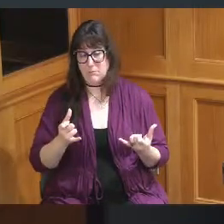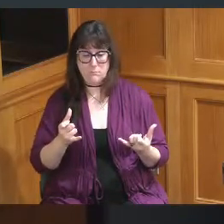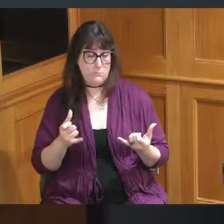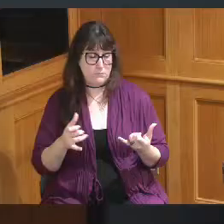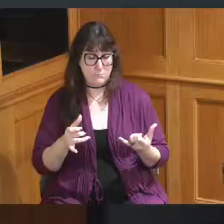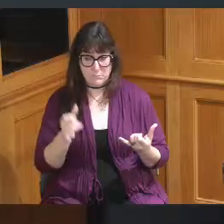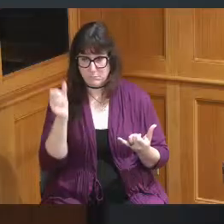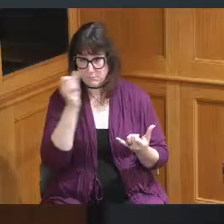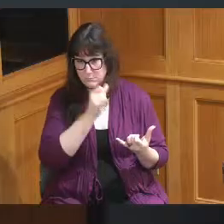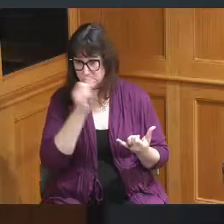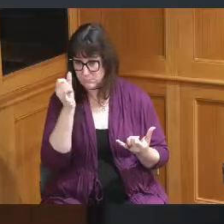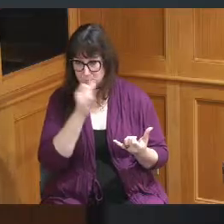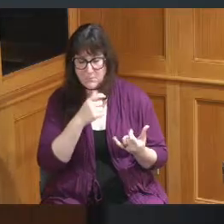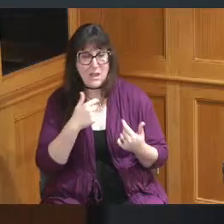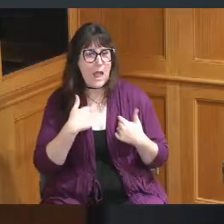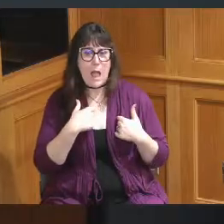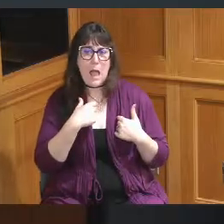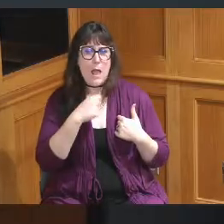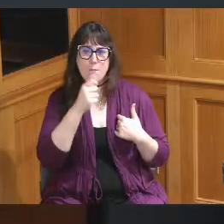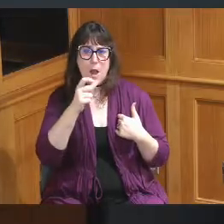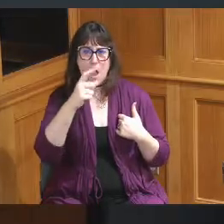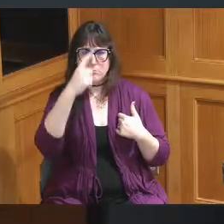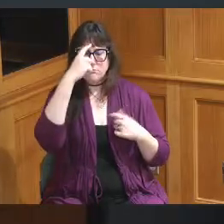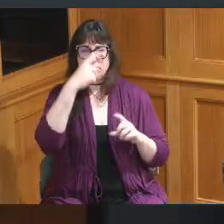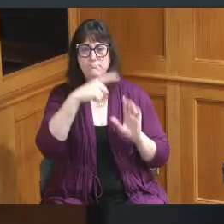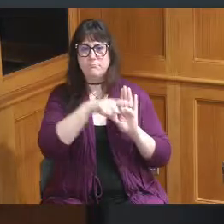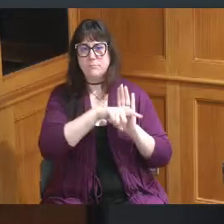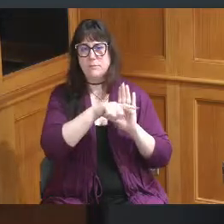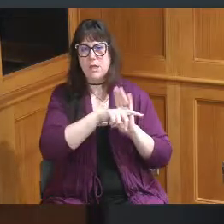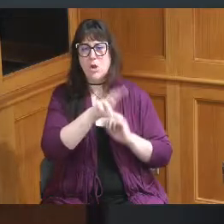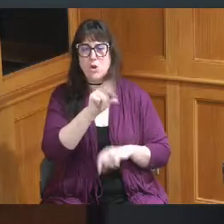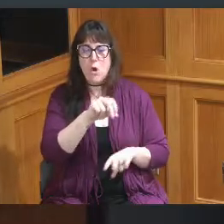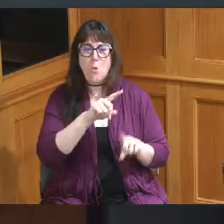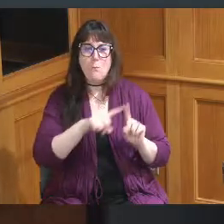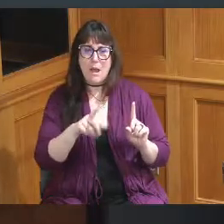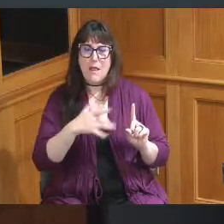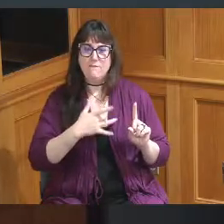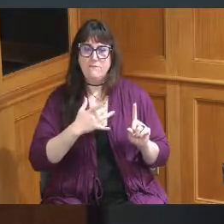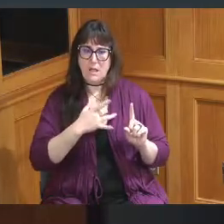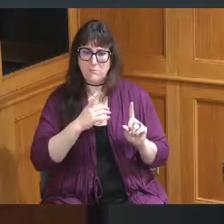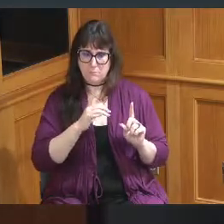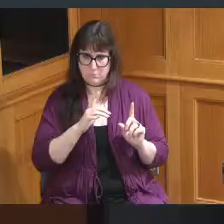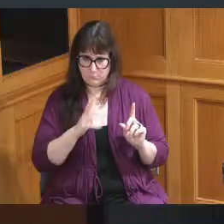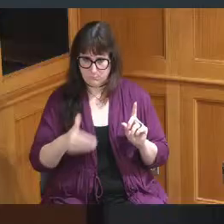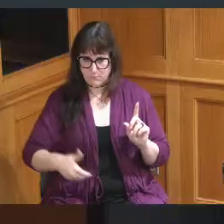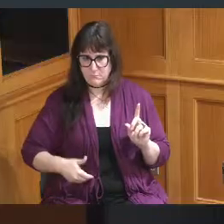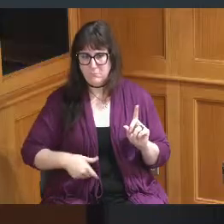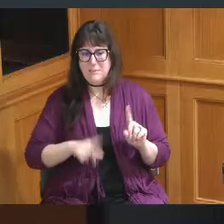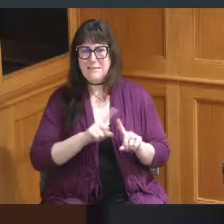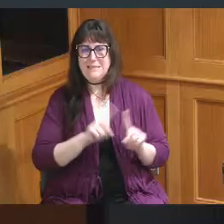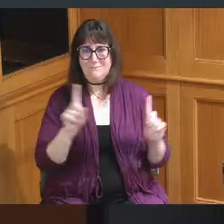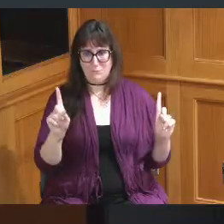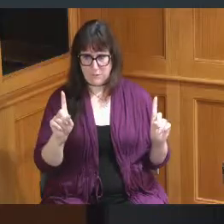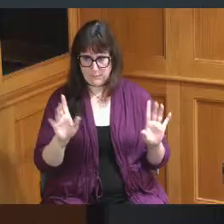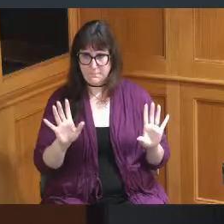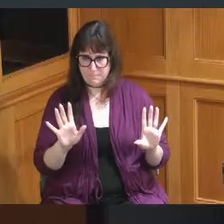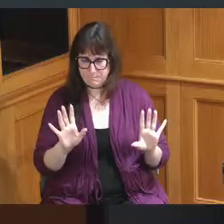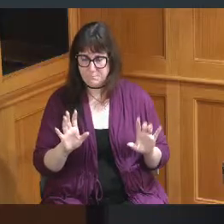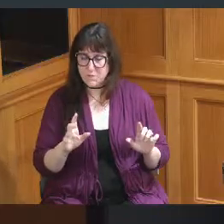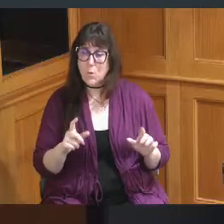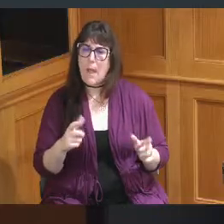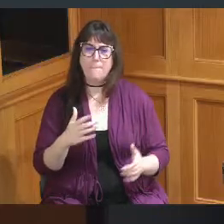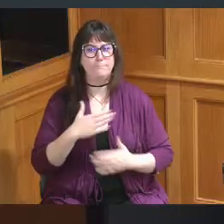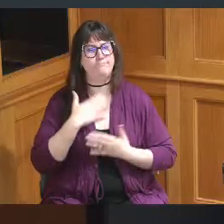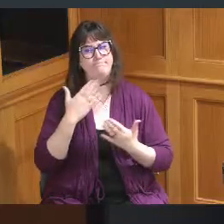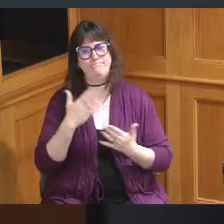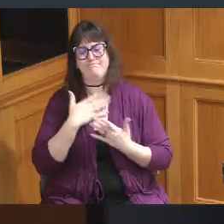mean, not that I was negative, but things were just going in different ways. It was described that way. So I'm just really happy